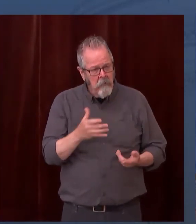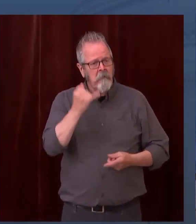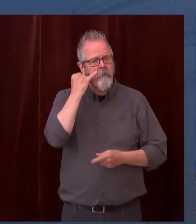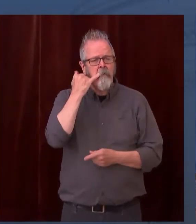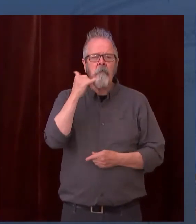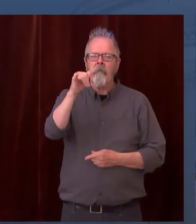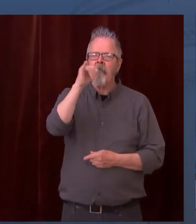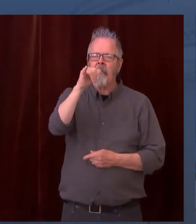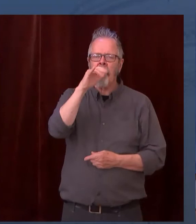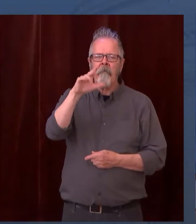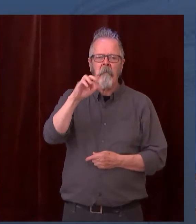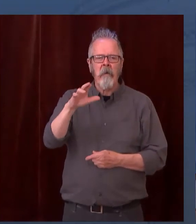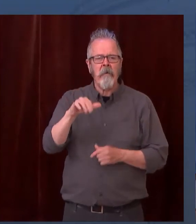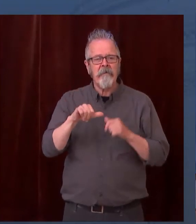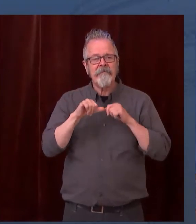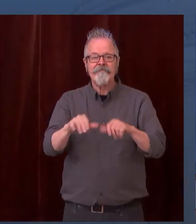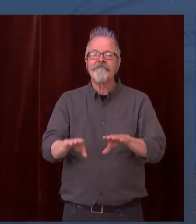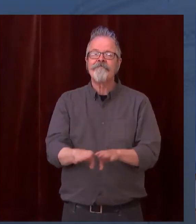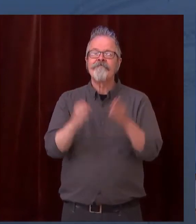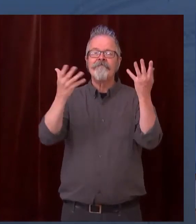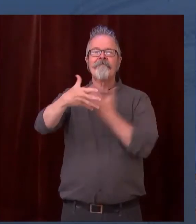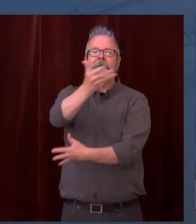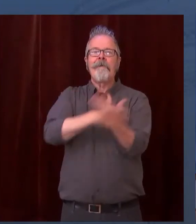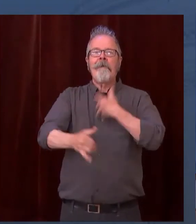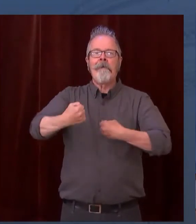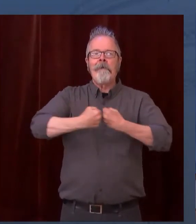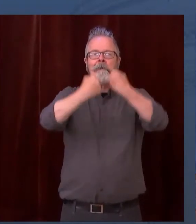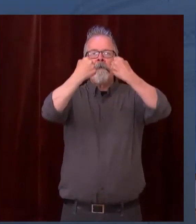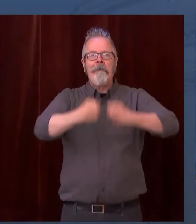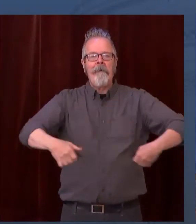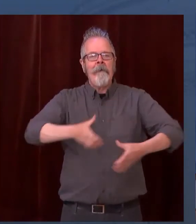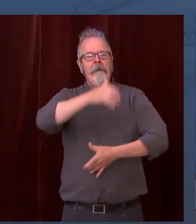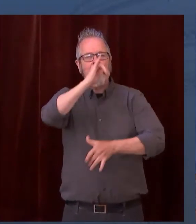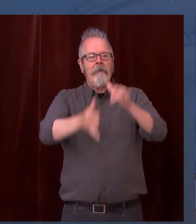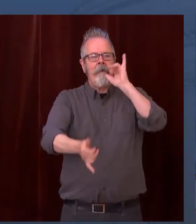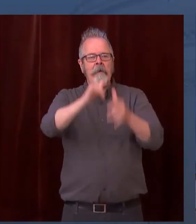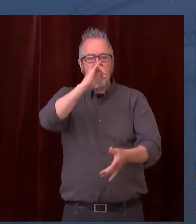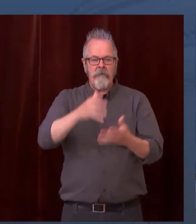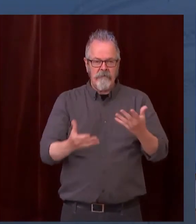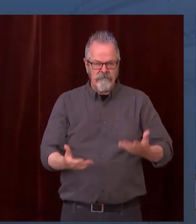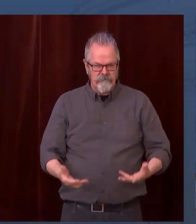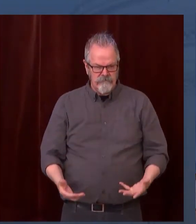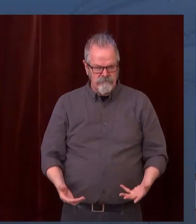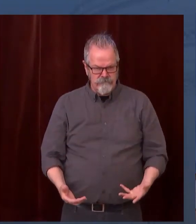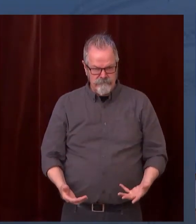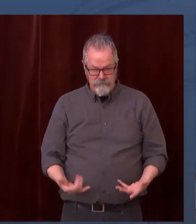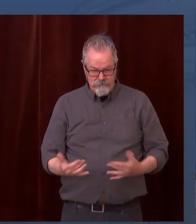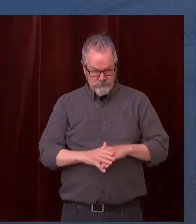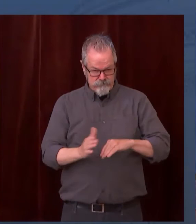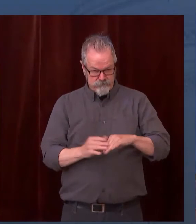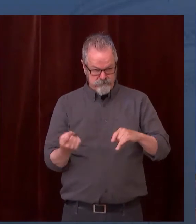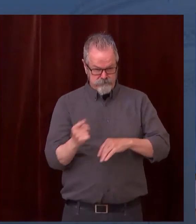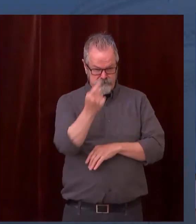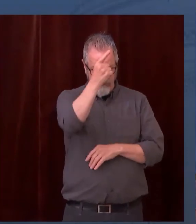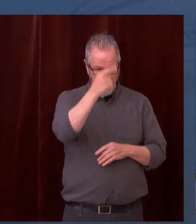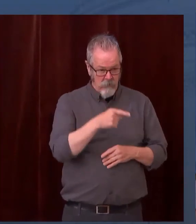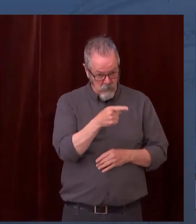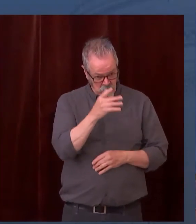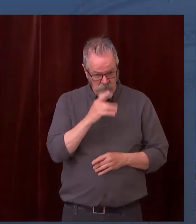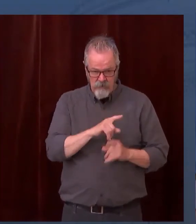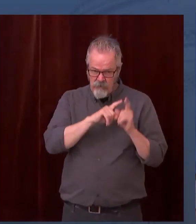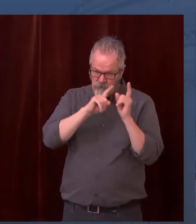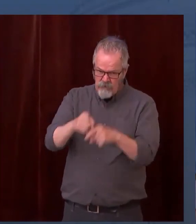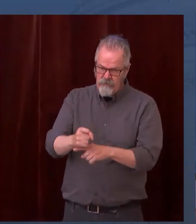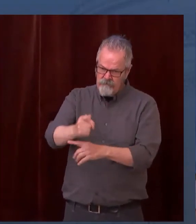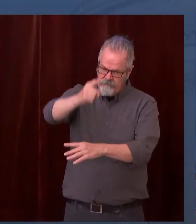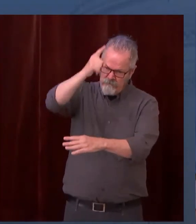going out of business? Well, I do not going to happen. As I've indicated, it has not happened. The state has pulled together. I believe